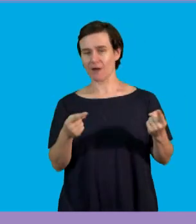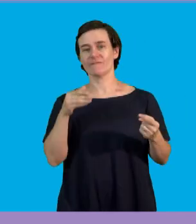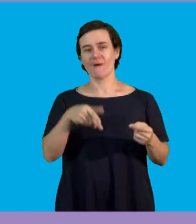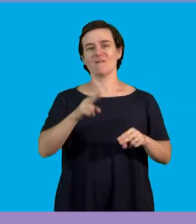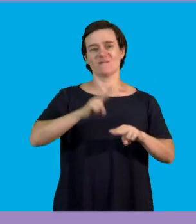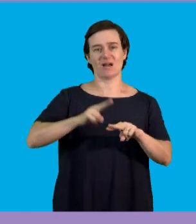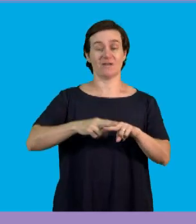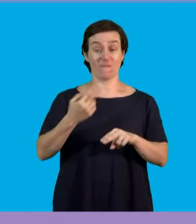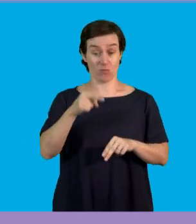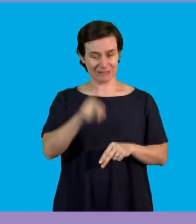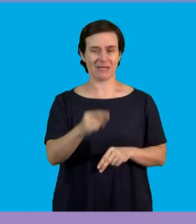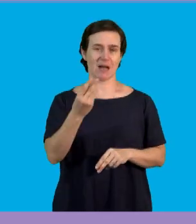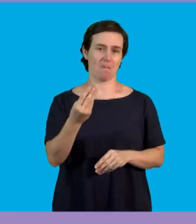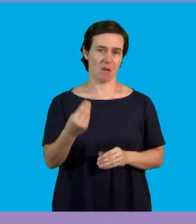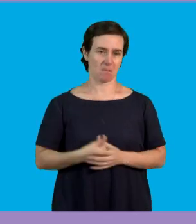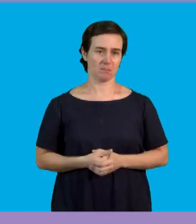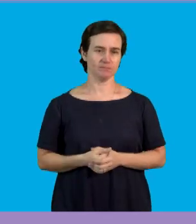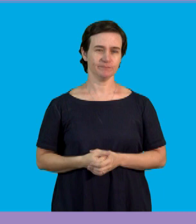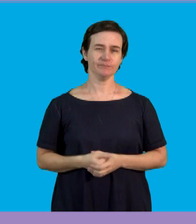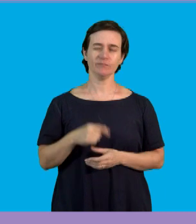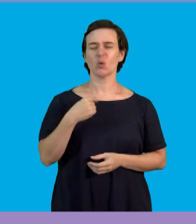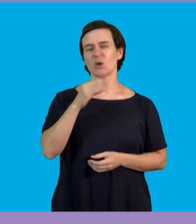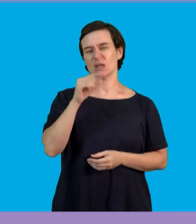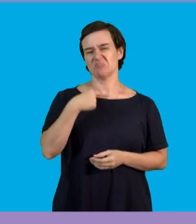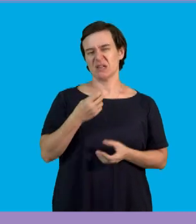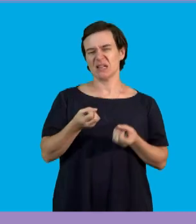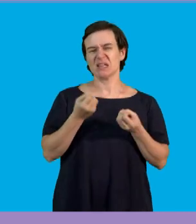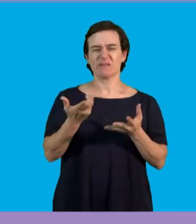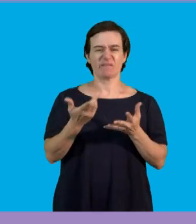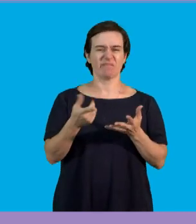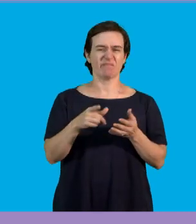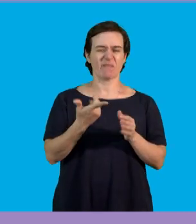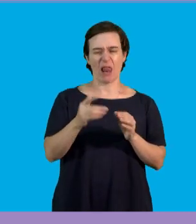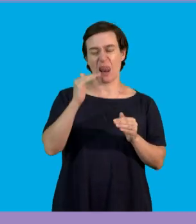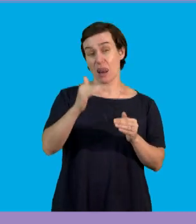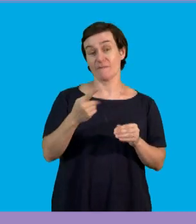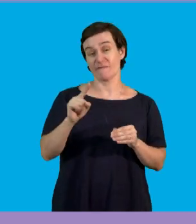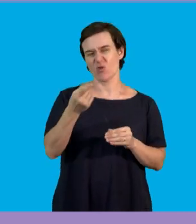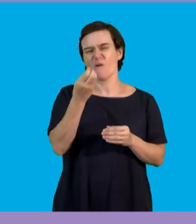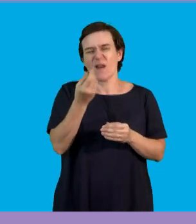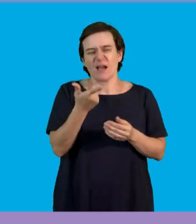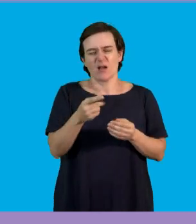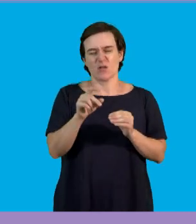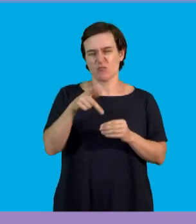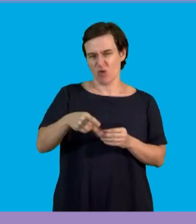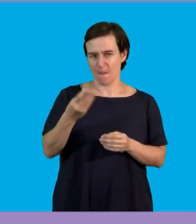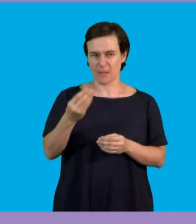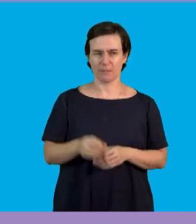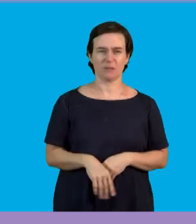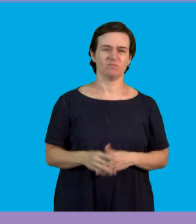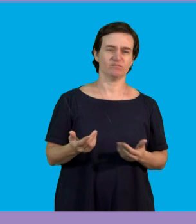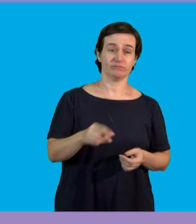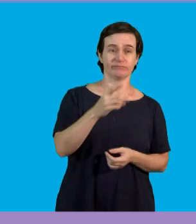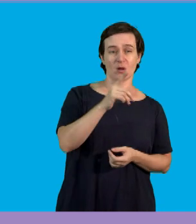factors. So when we're talking about the first few prime numbers, that is 2, 3, 5, then we